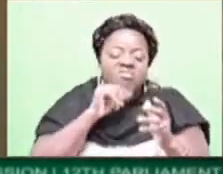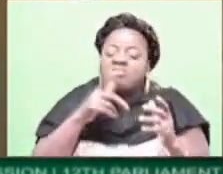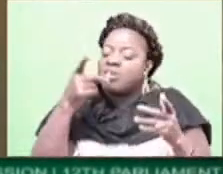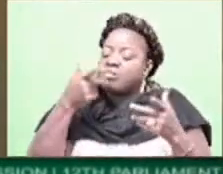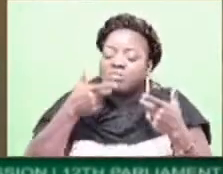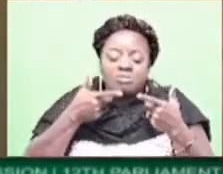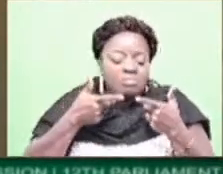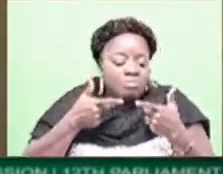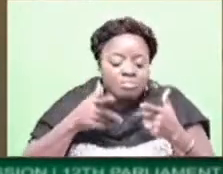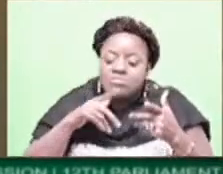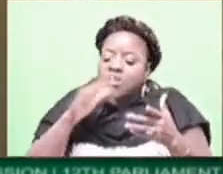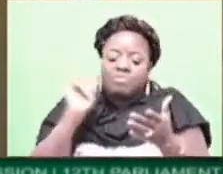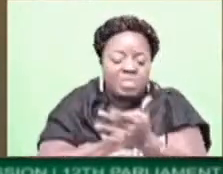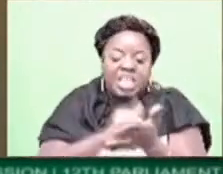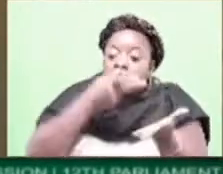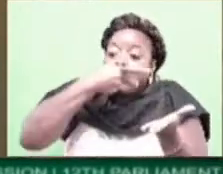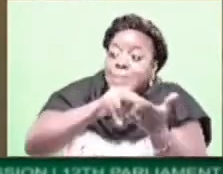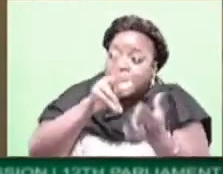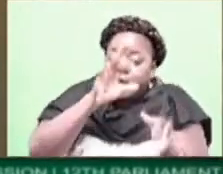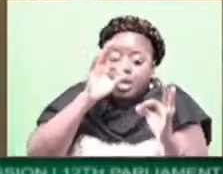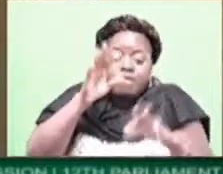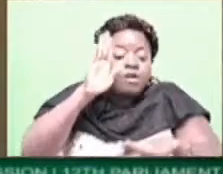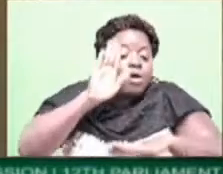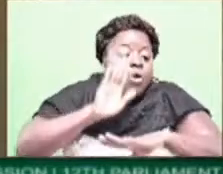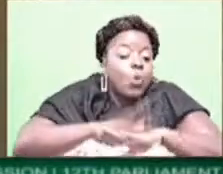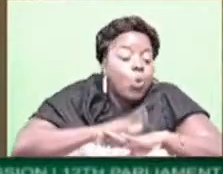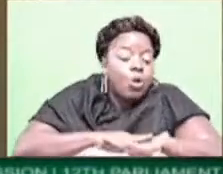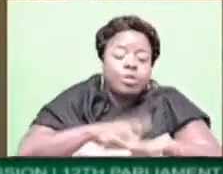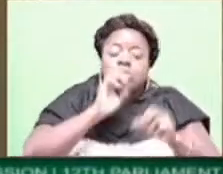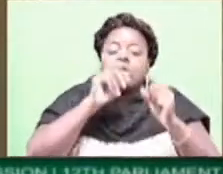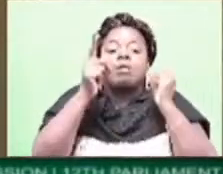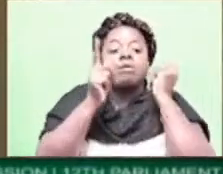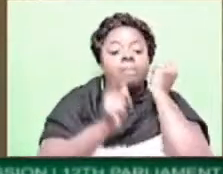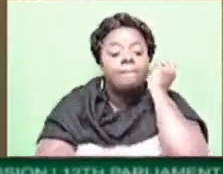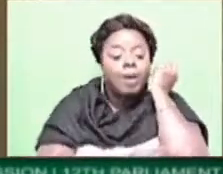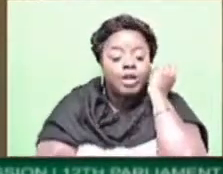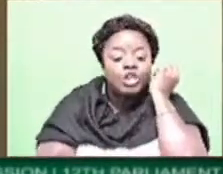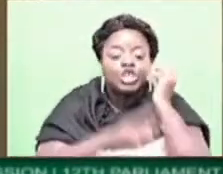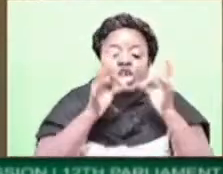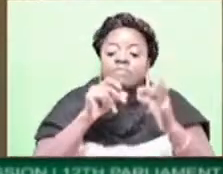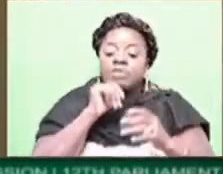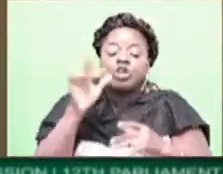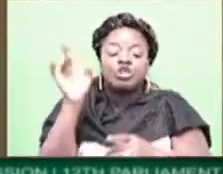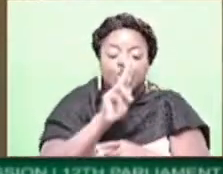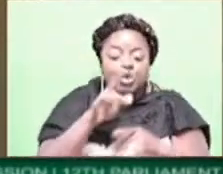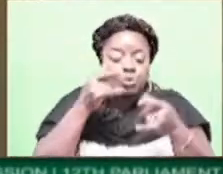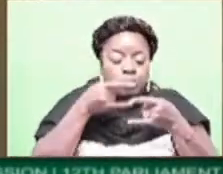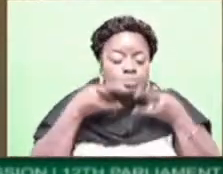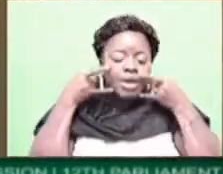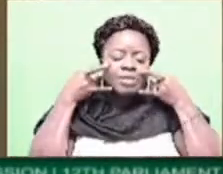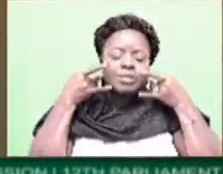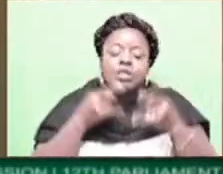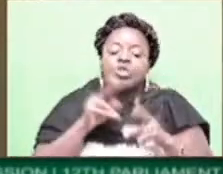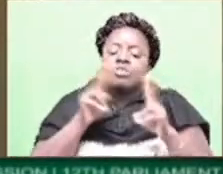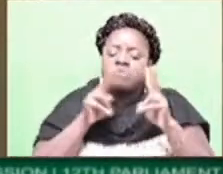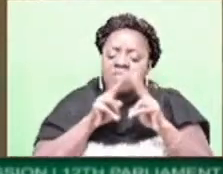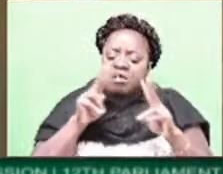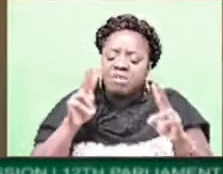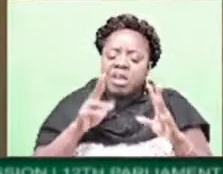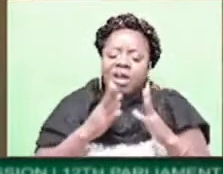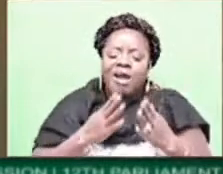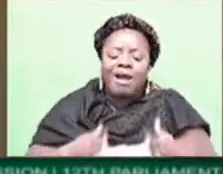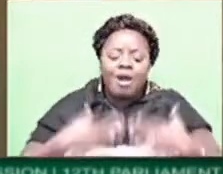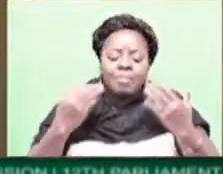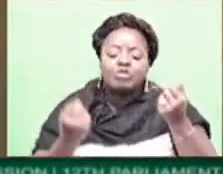grateful for the opportunity to come to the Parliament as the Minister of Health to support the